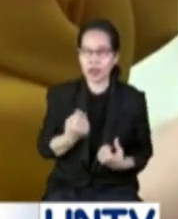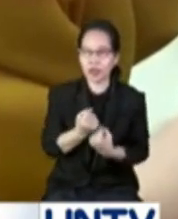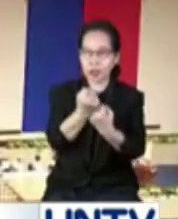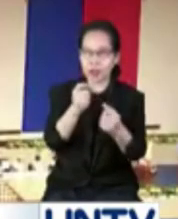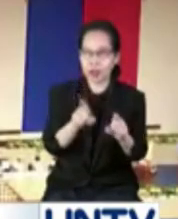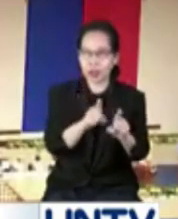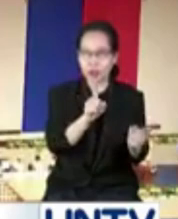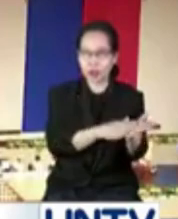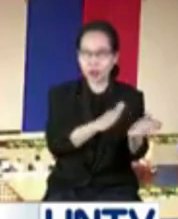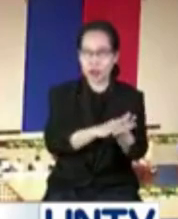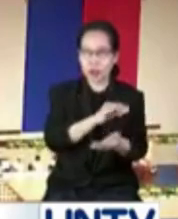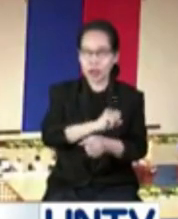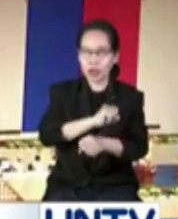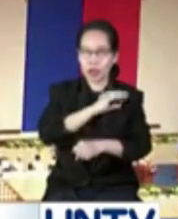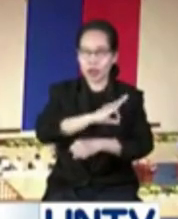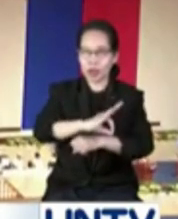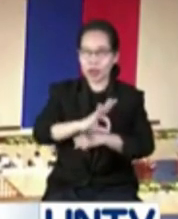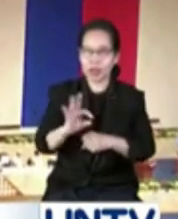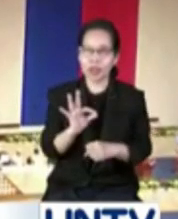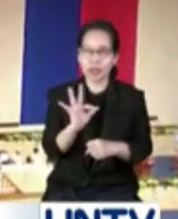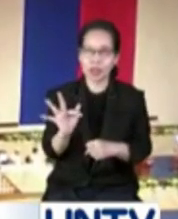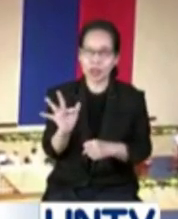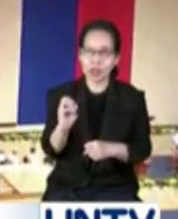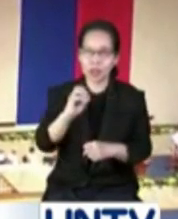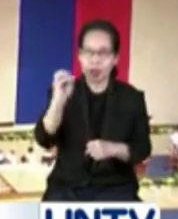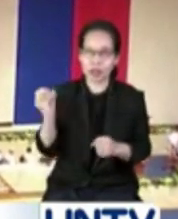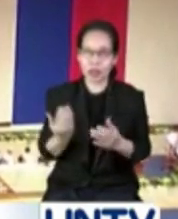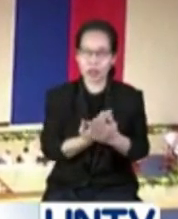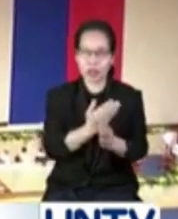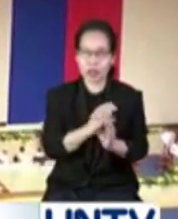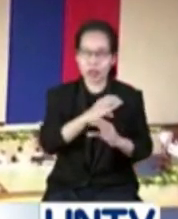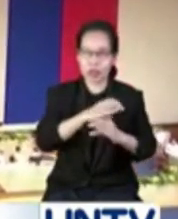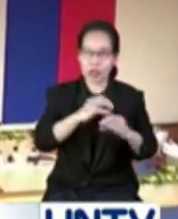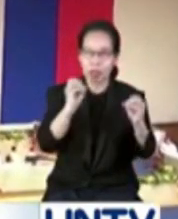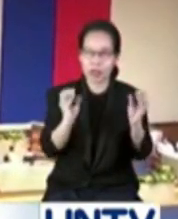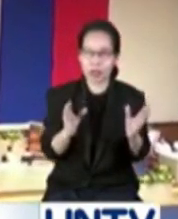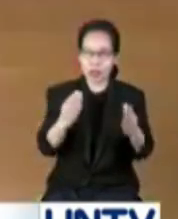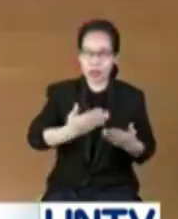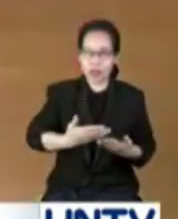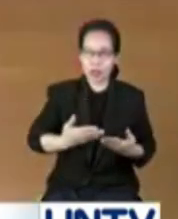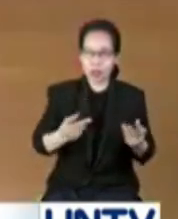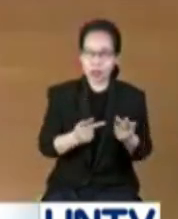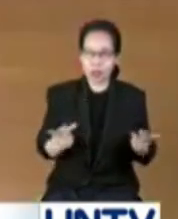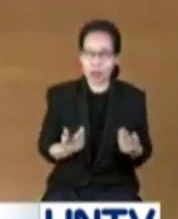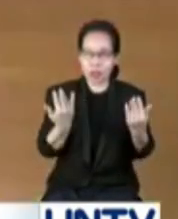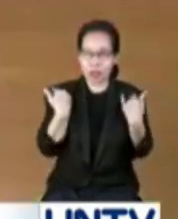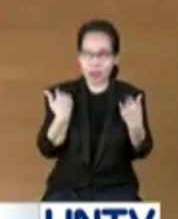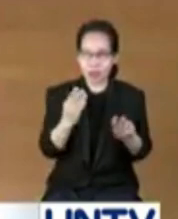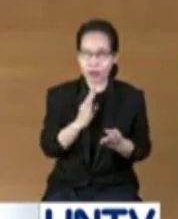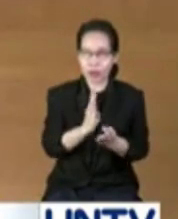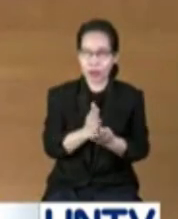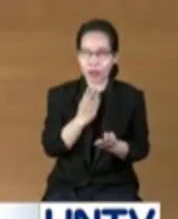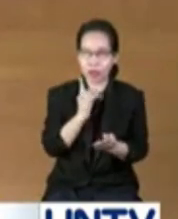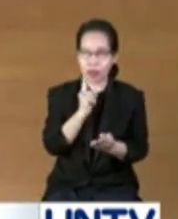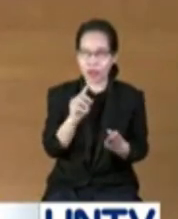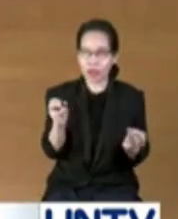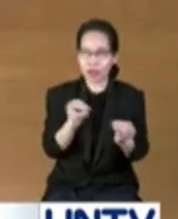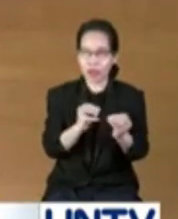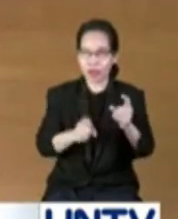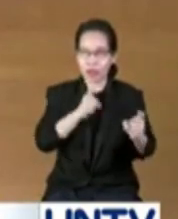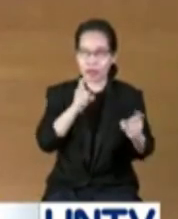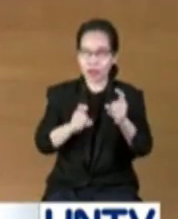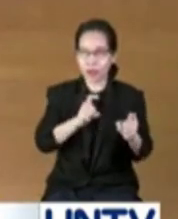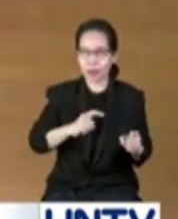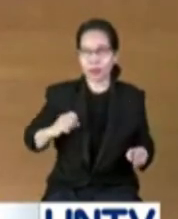workforce. 90% of the newly created teaching positions have now been filled, while additional administrative personnel have